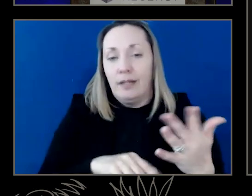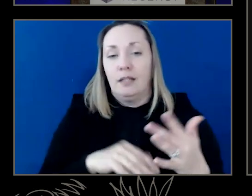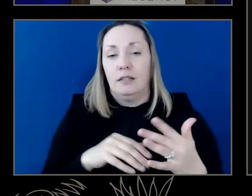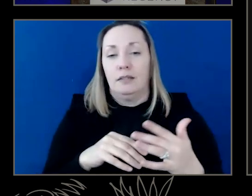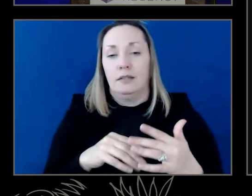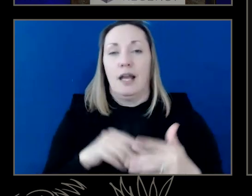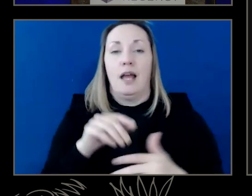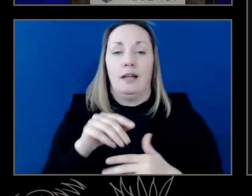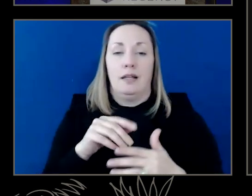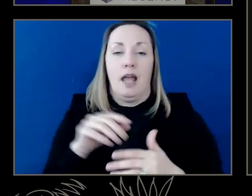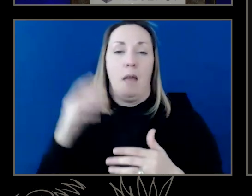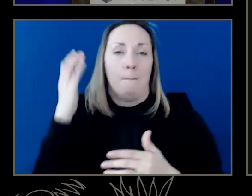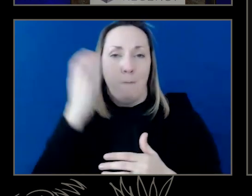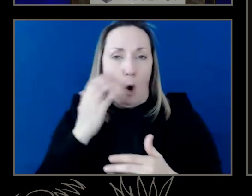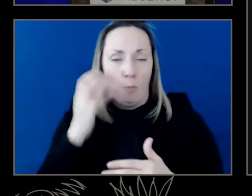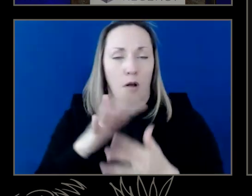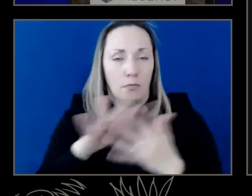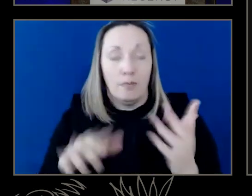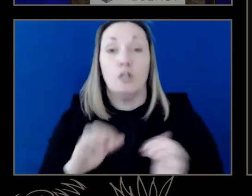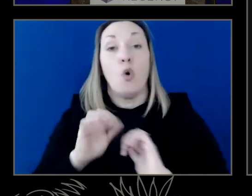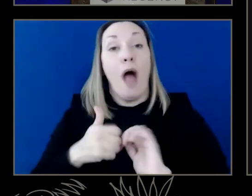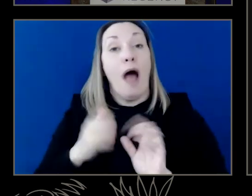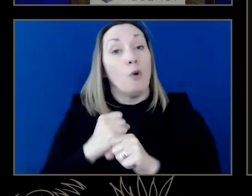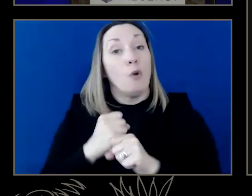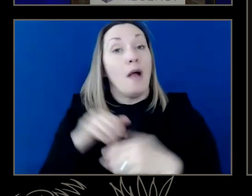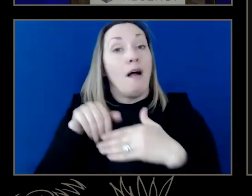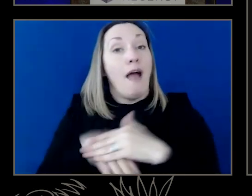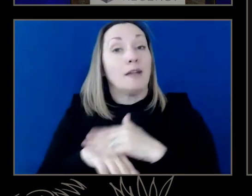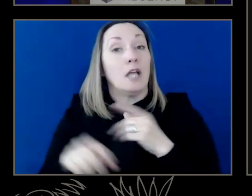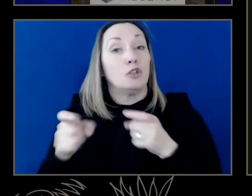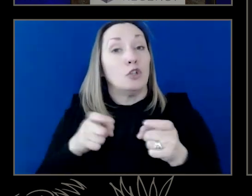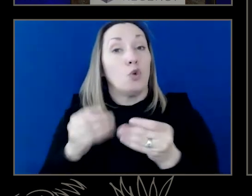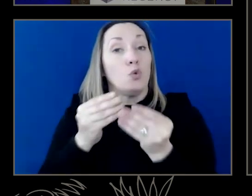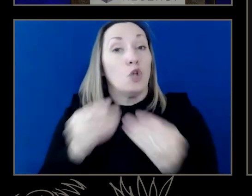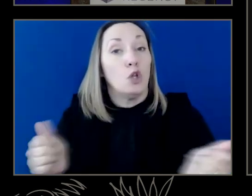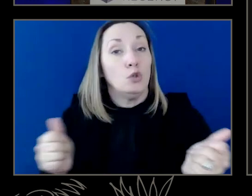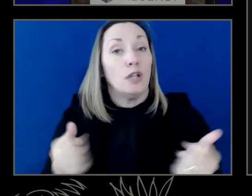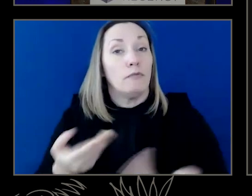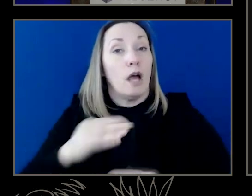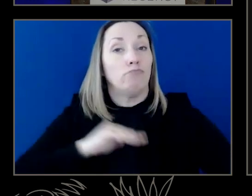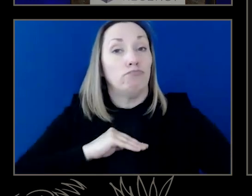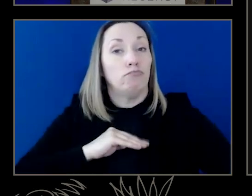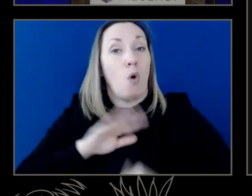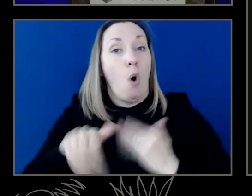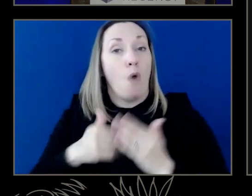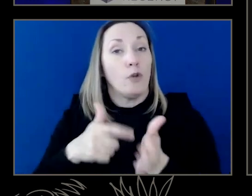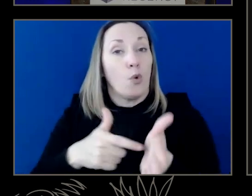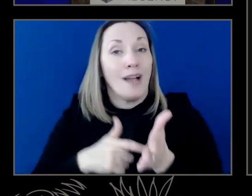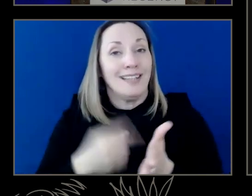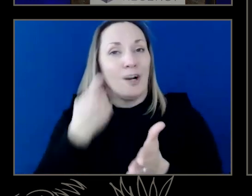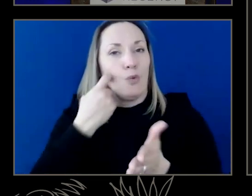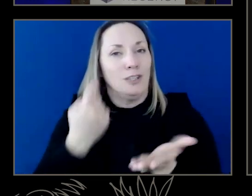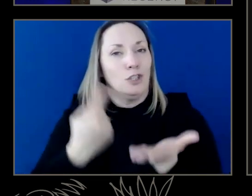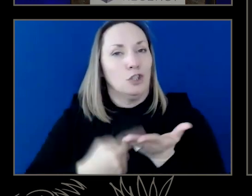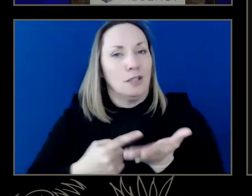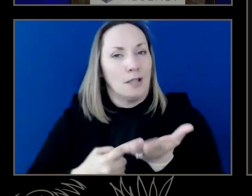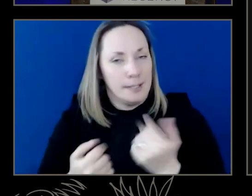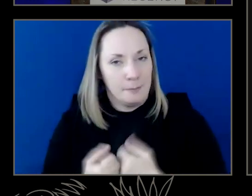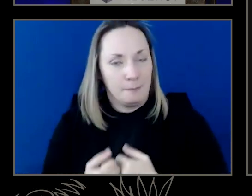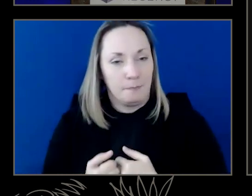duplication. So how do we build an access control solution that satisfies all the criteria that we discussed so far?